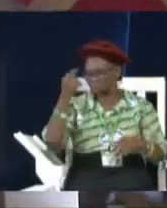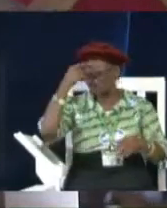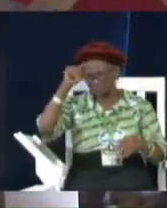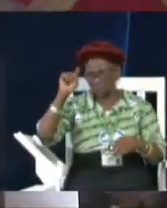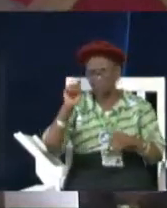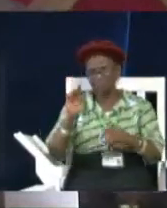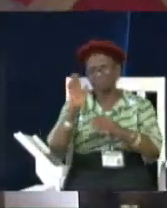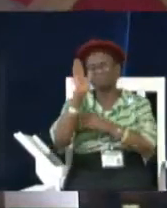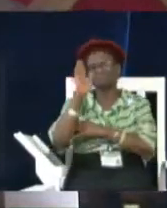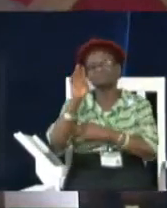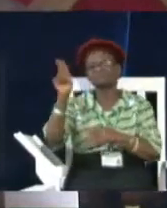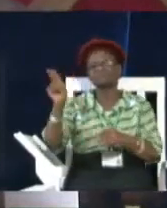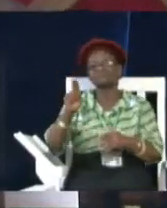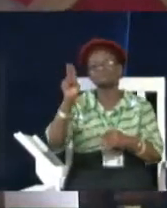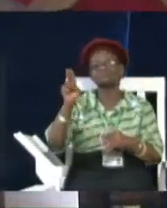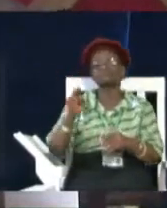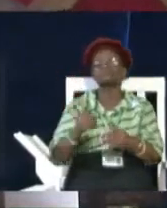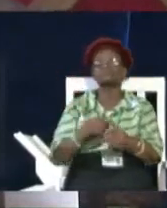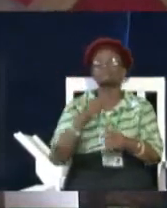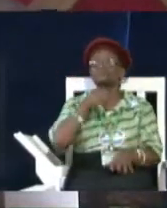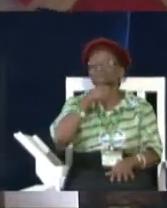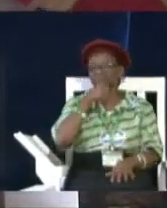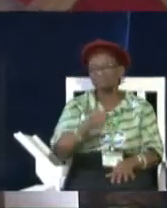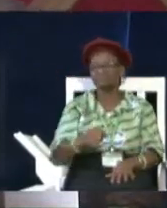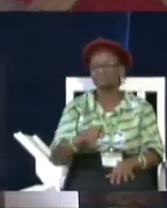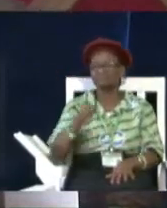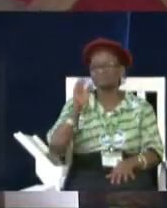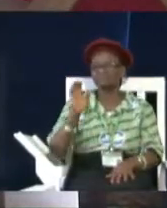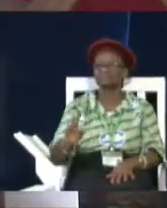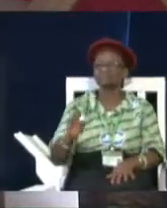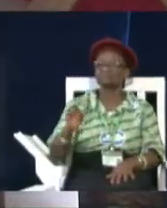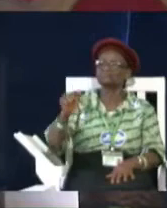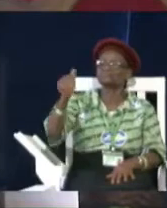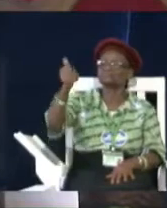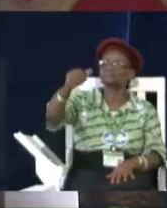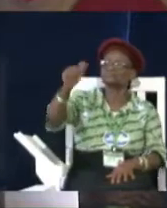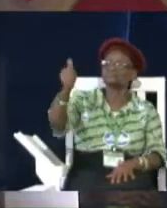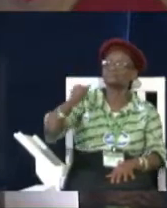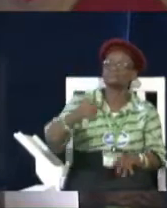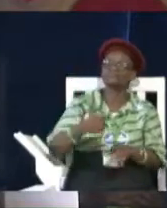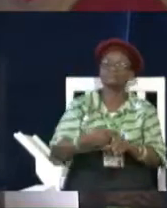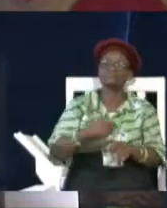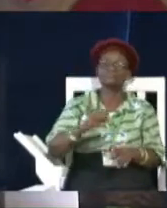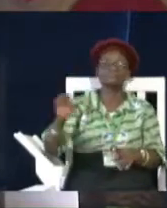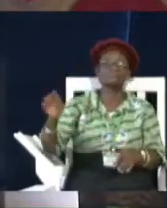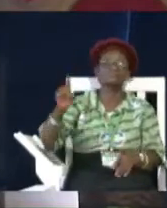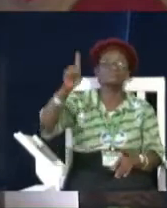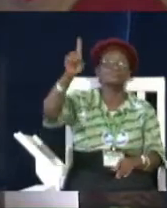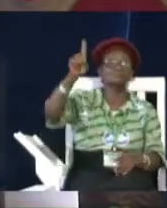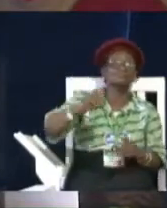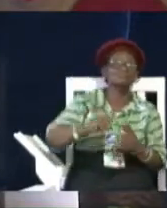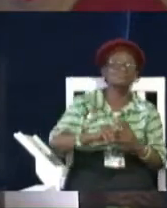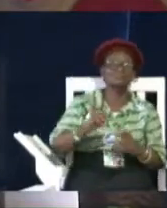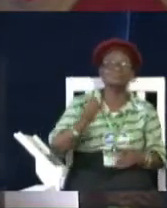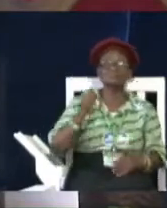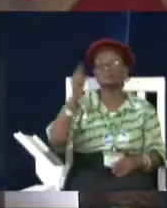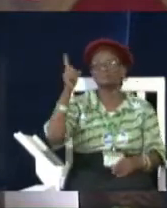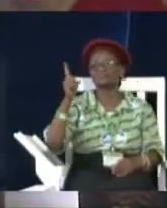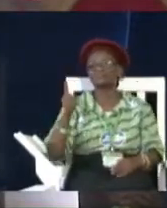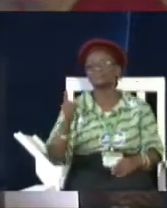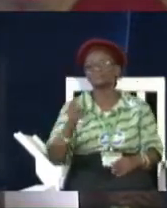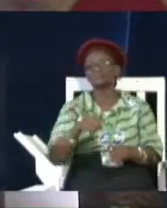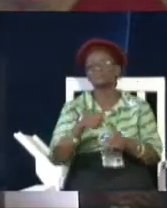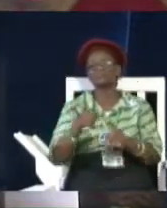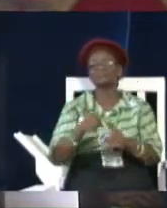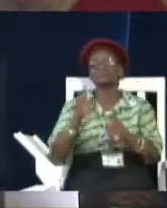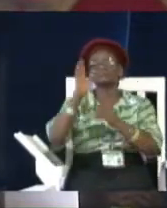1 Samuel chapter 10 from verse 1 to 11. 1 Samuel 10 from verse 1 to 11. When God